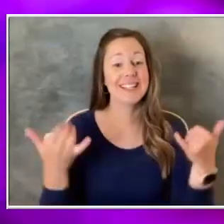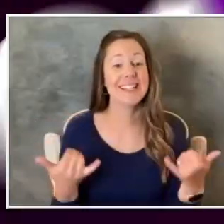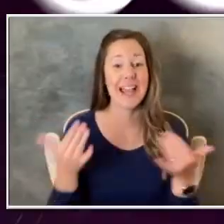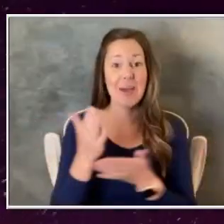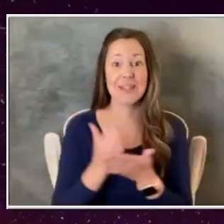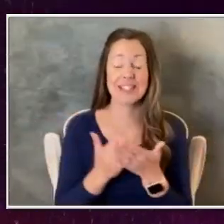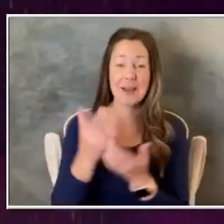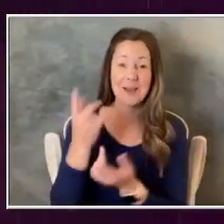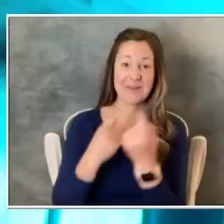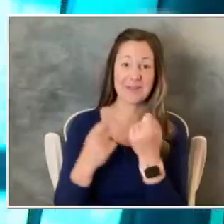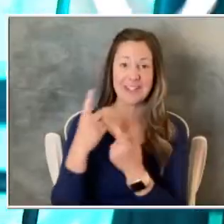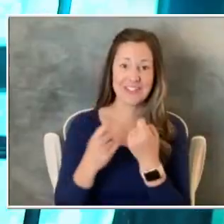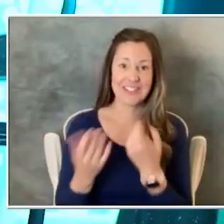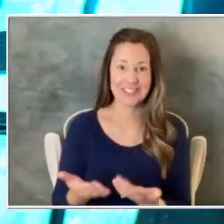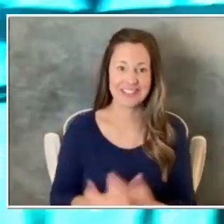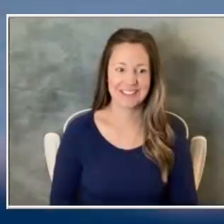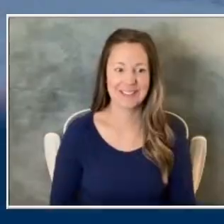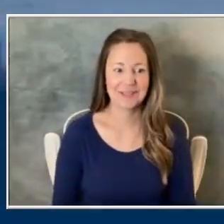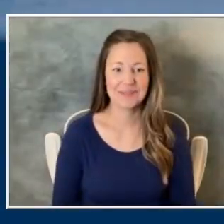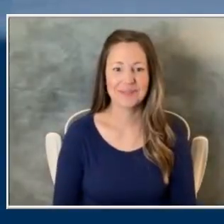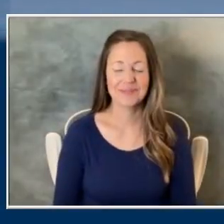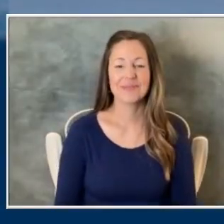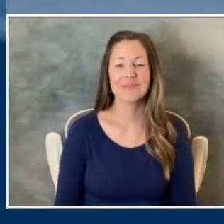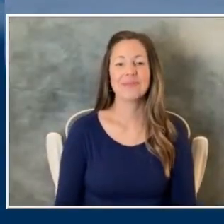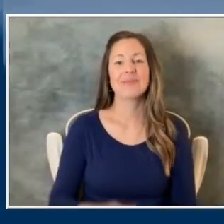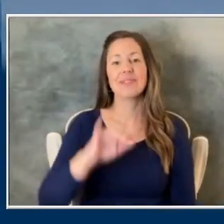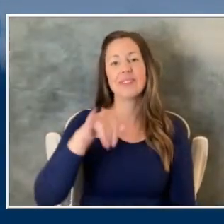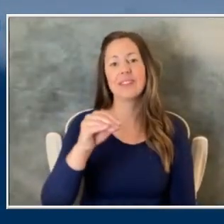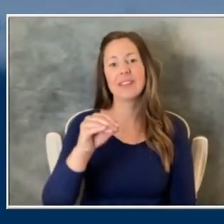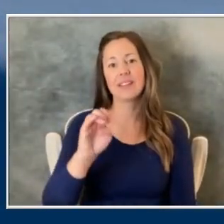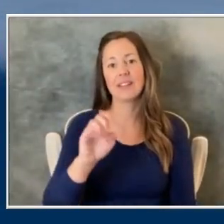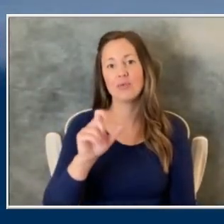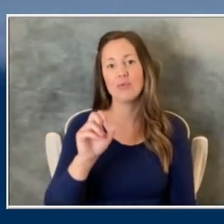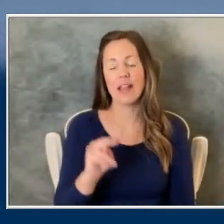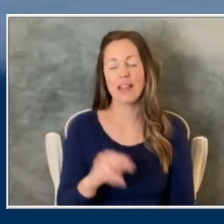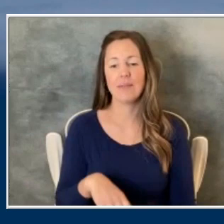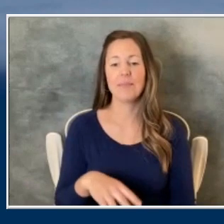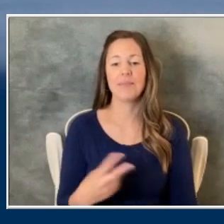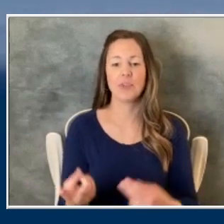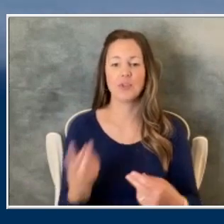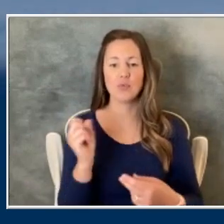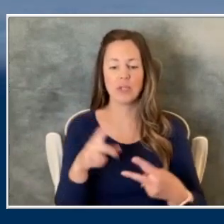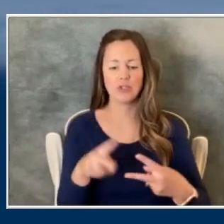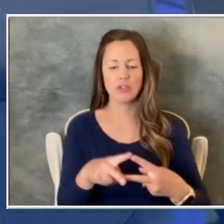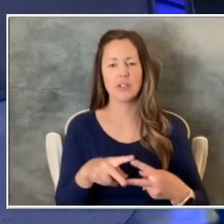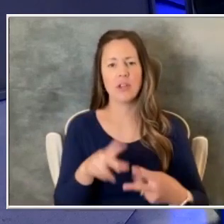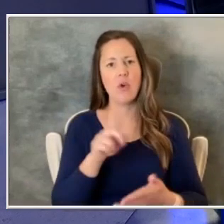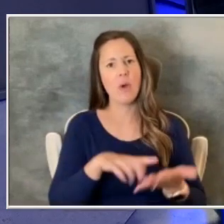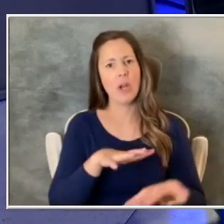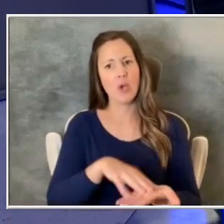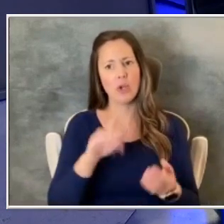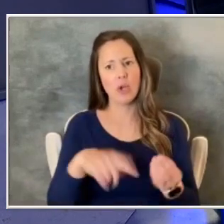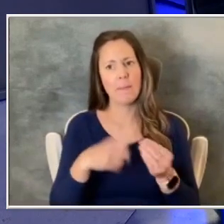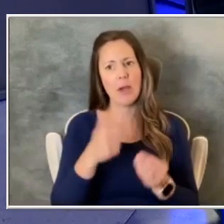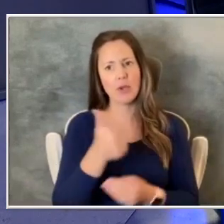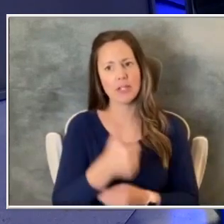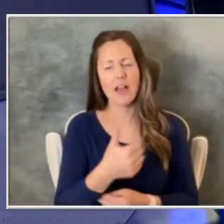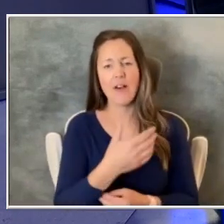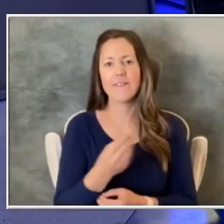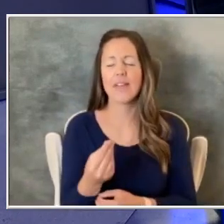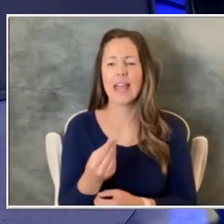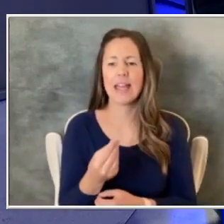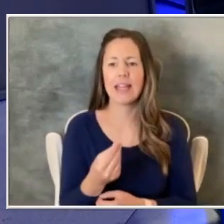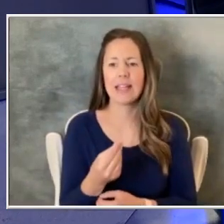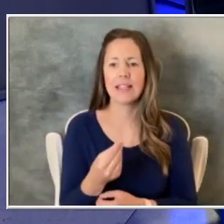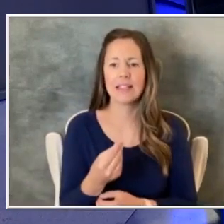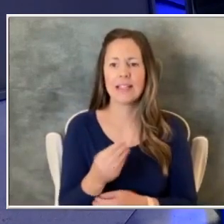viewer questions. Joe Ellen has 2 questions for Mike. What did you learn about yourself in your ride? And how did you